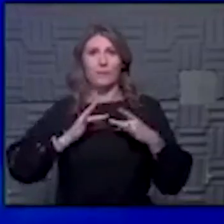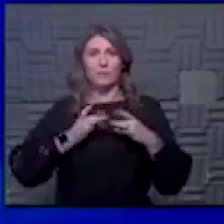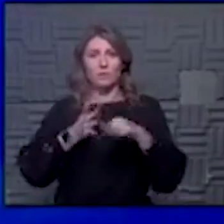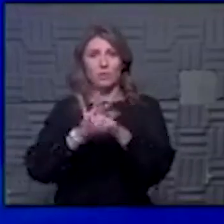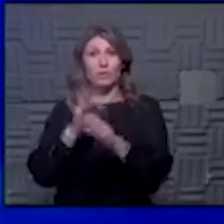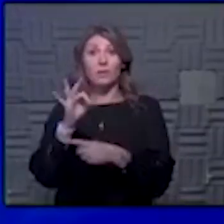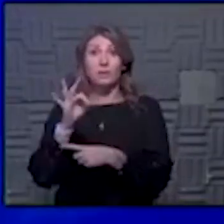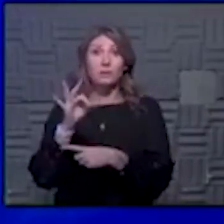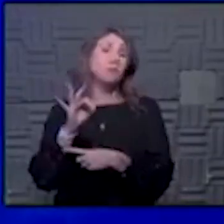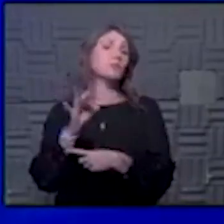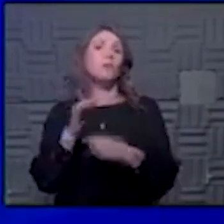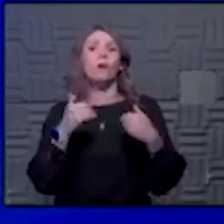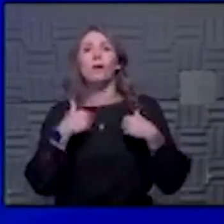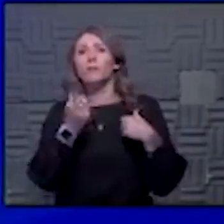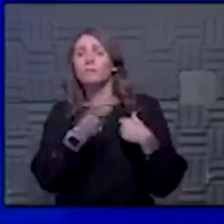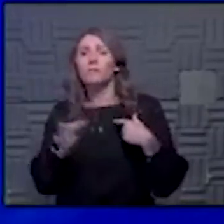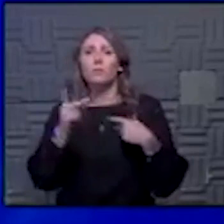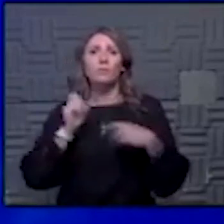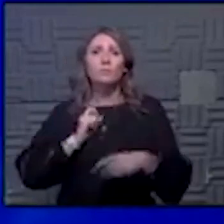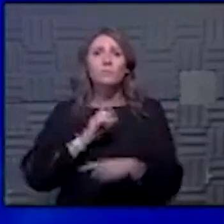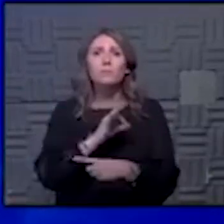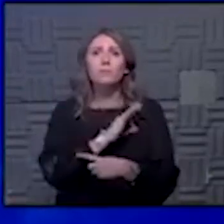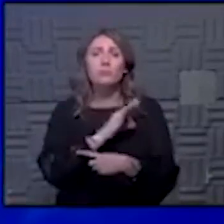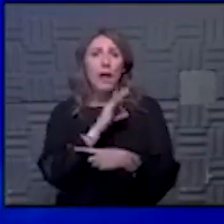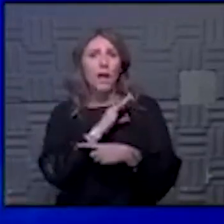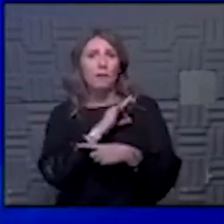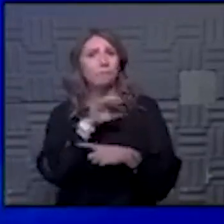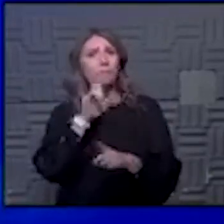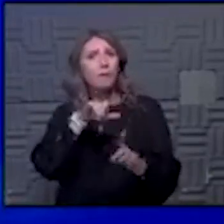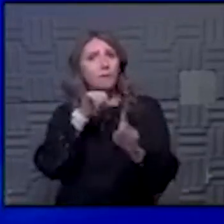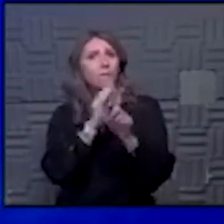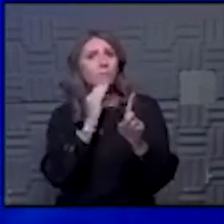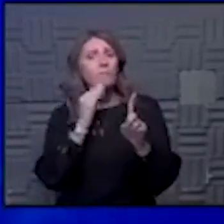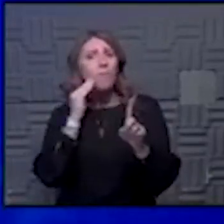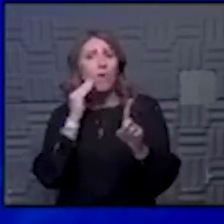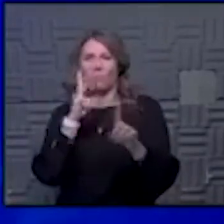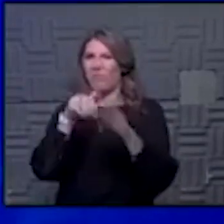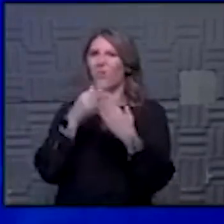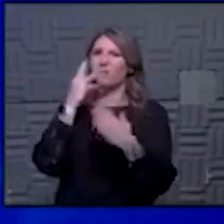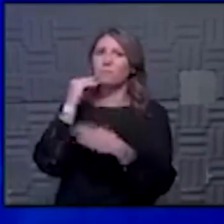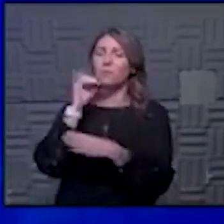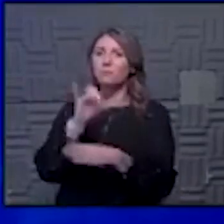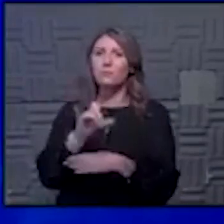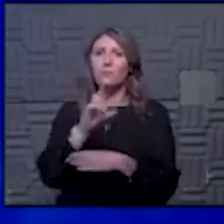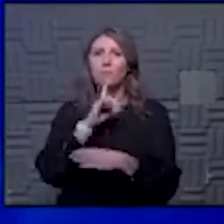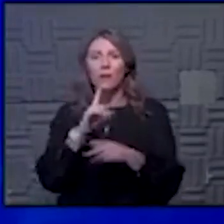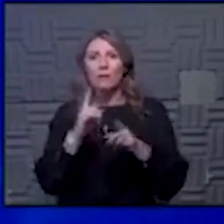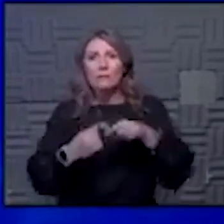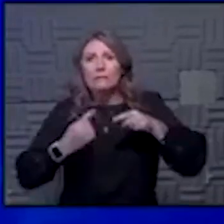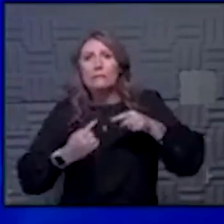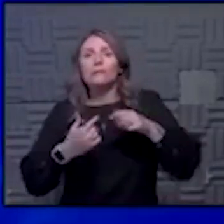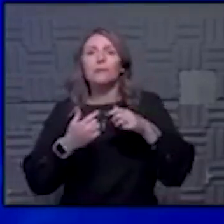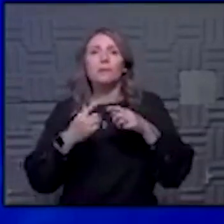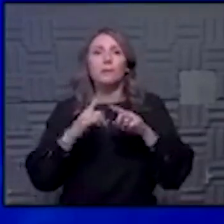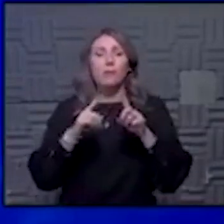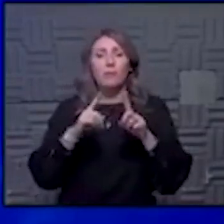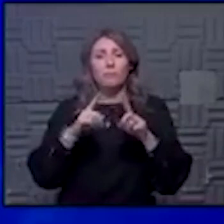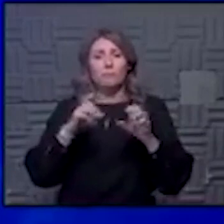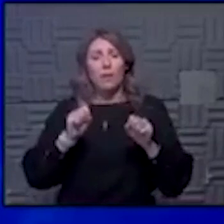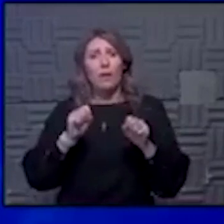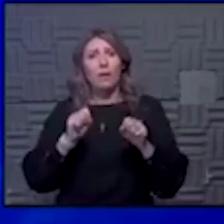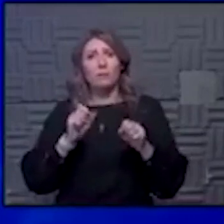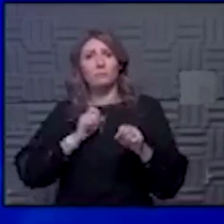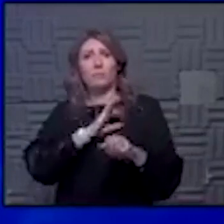have some staff who are out, and I think all of us are experiencing that. So that hurts a little bit. We're able to staff all of our beds still, but it's a